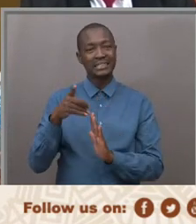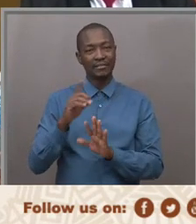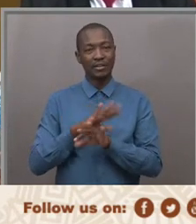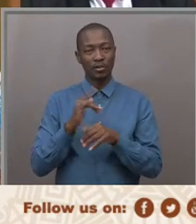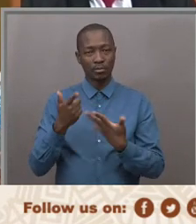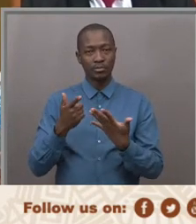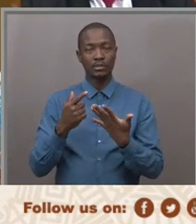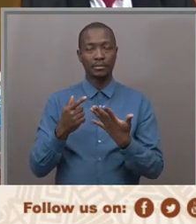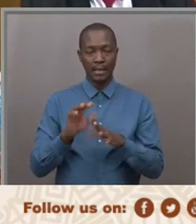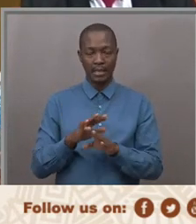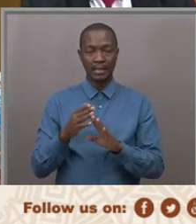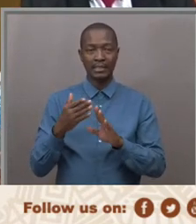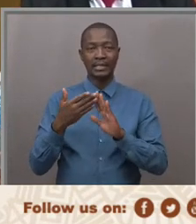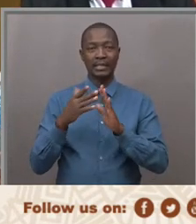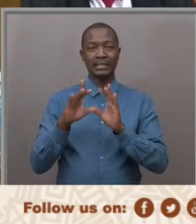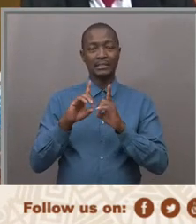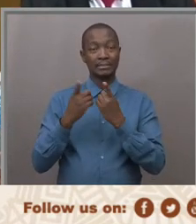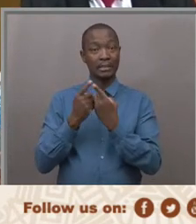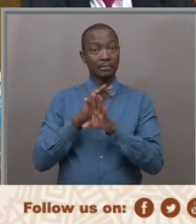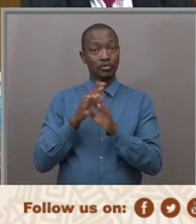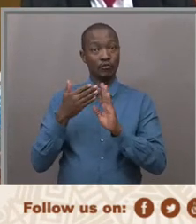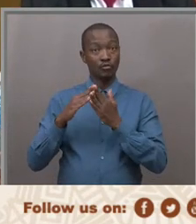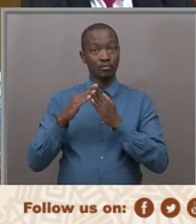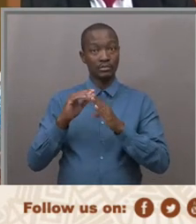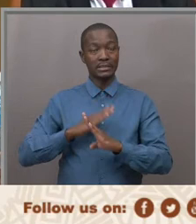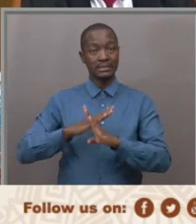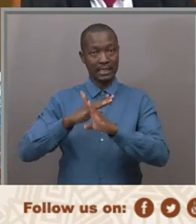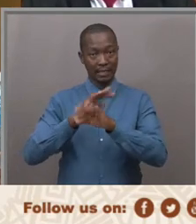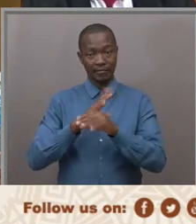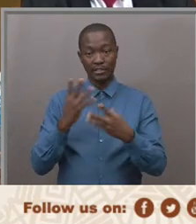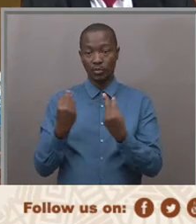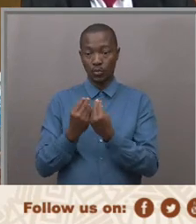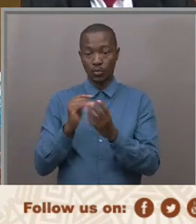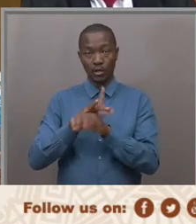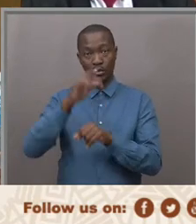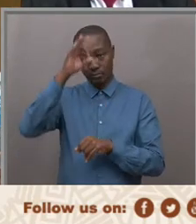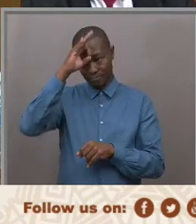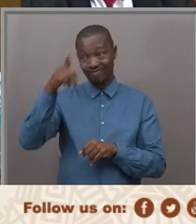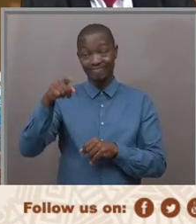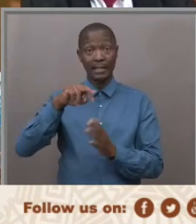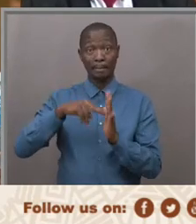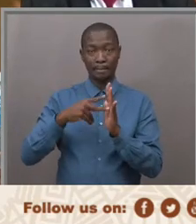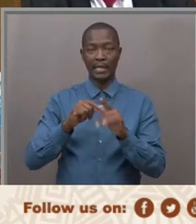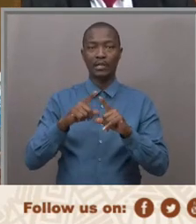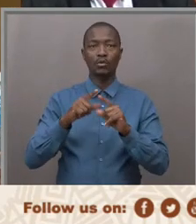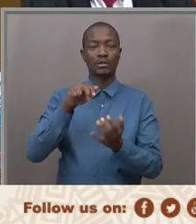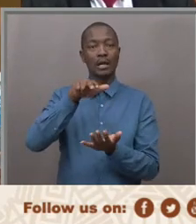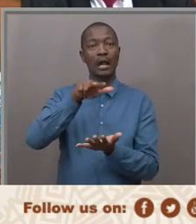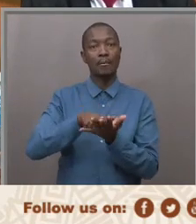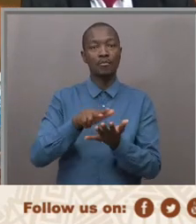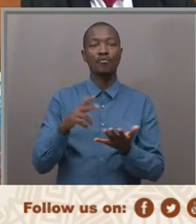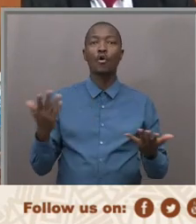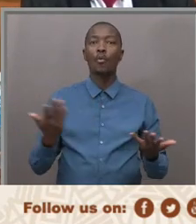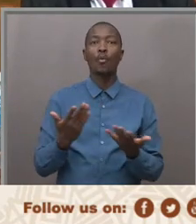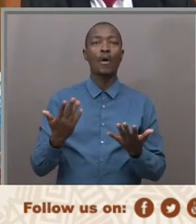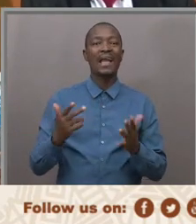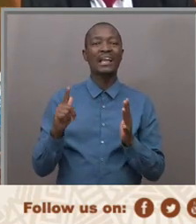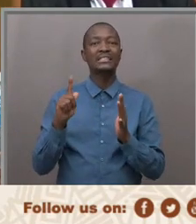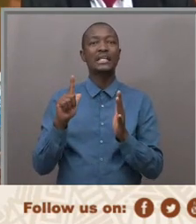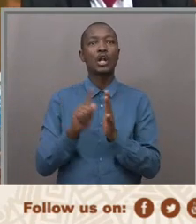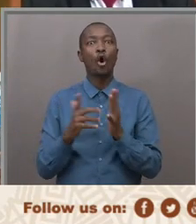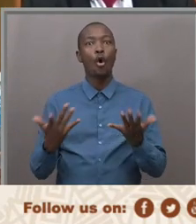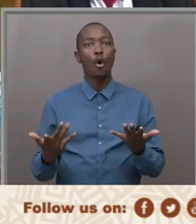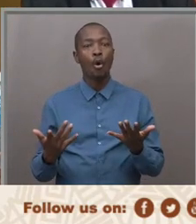Community Safety together with our law enforcement agencies. That plan has been approved. Ukai Mulao is now an